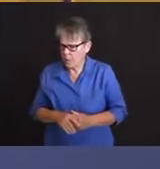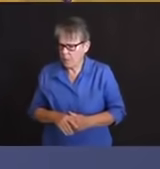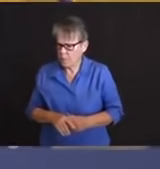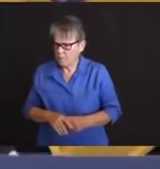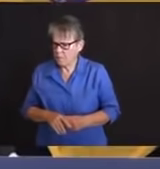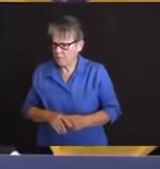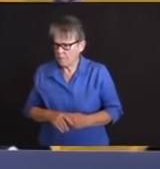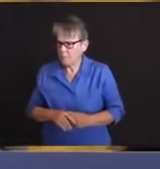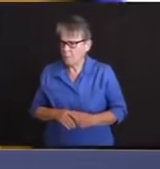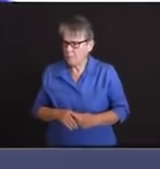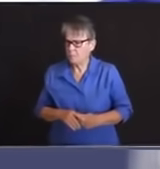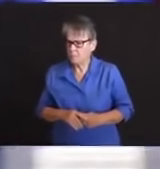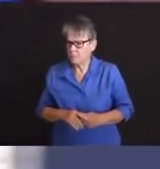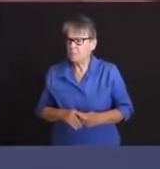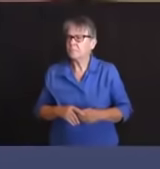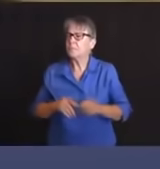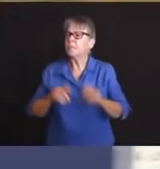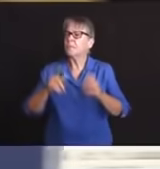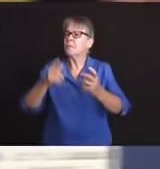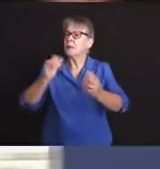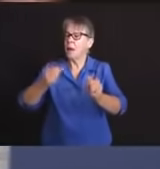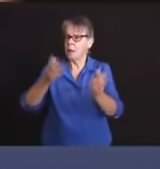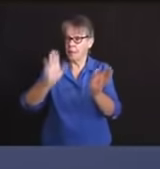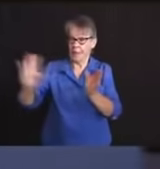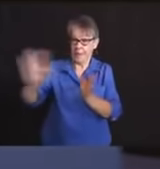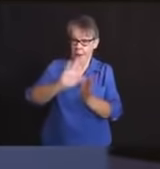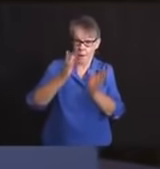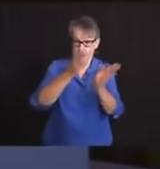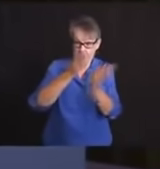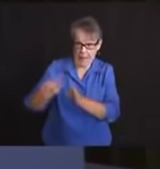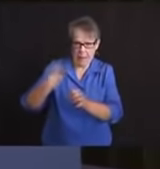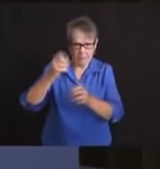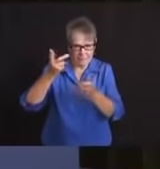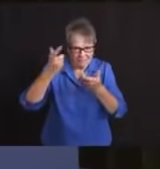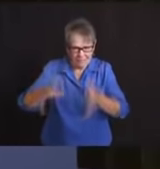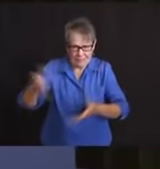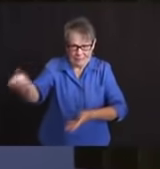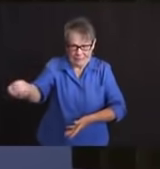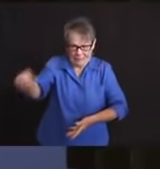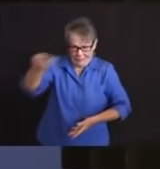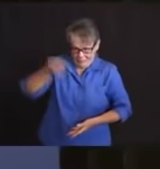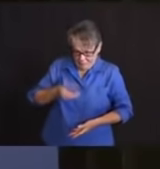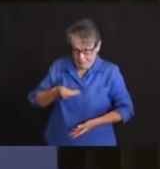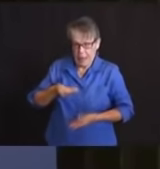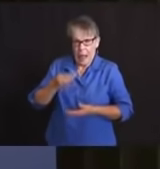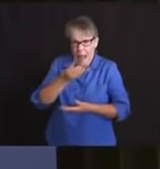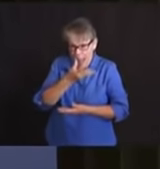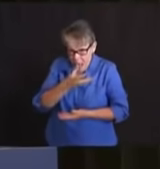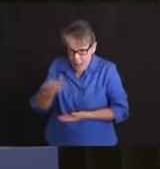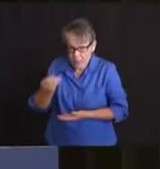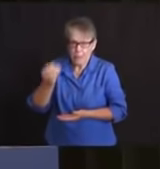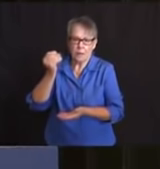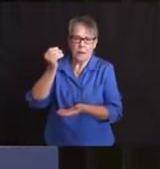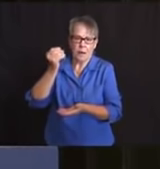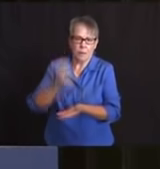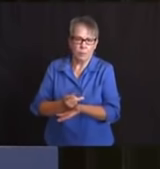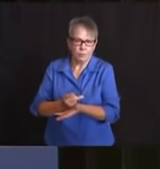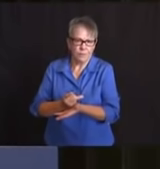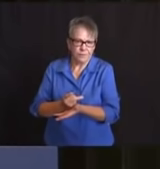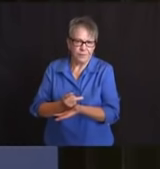I'm sorry, the question was muffled to me with regard. You're saying that they have indicated they're going to cut back on PPE as of September 15th?